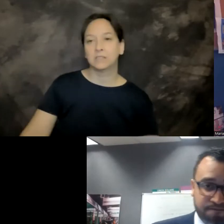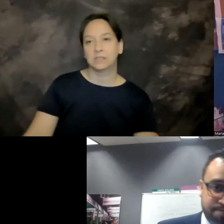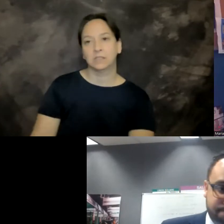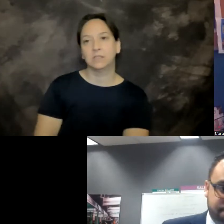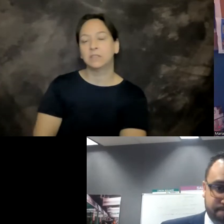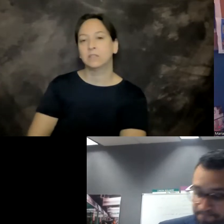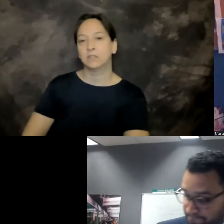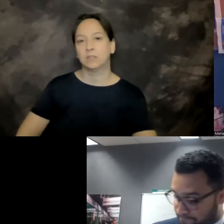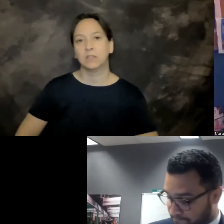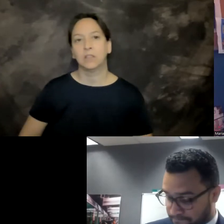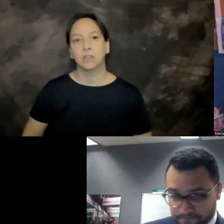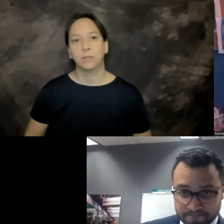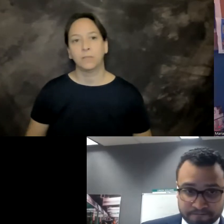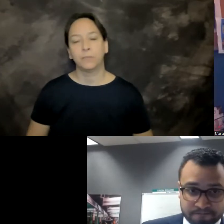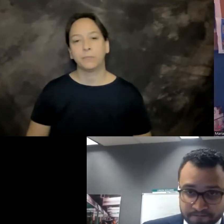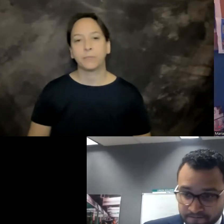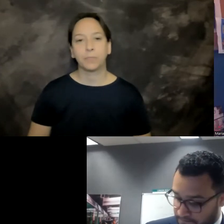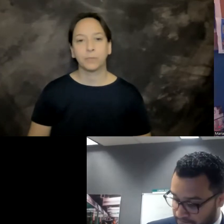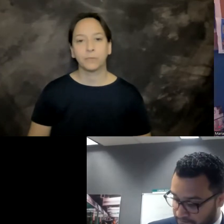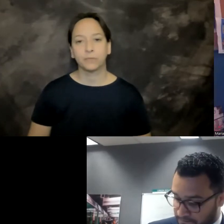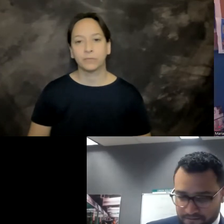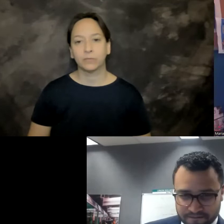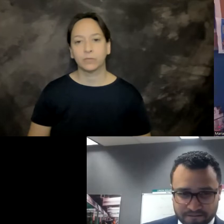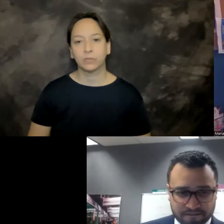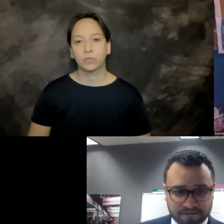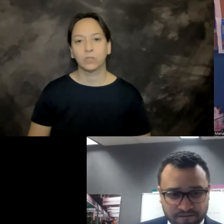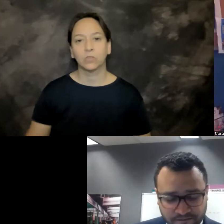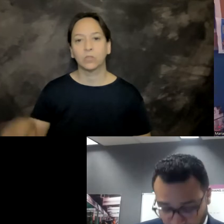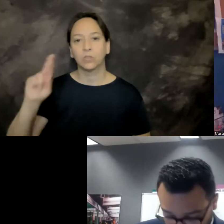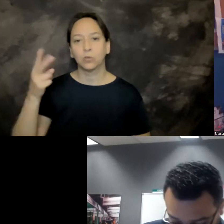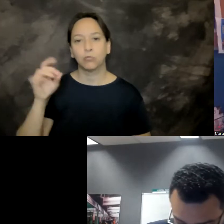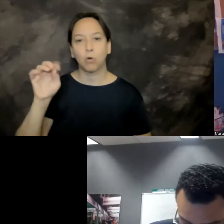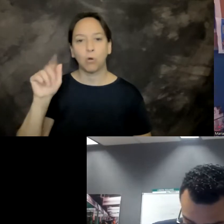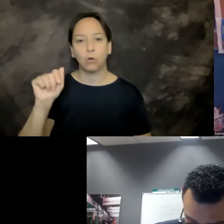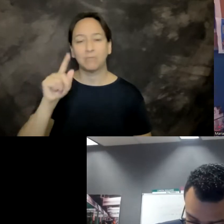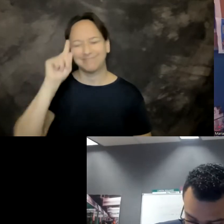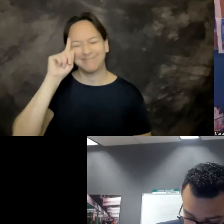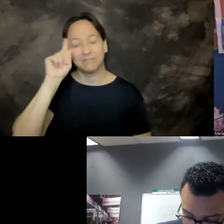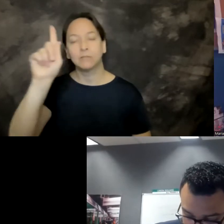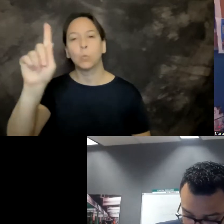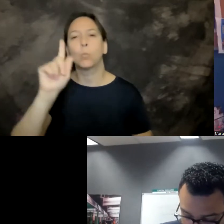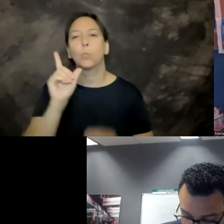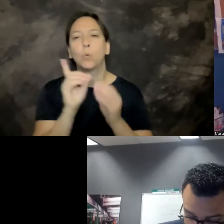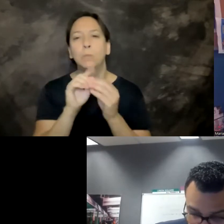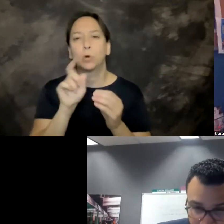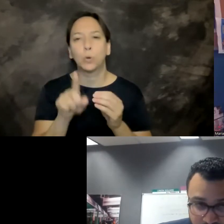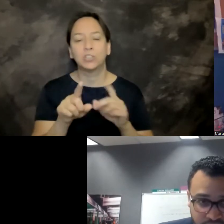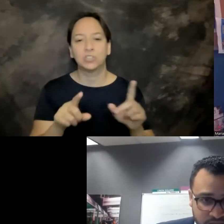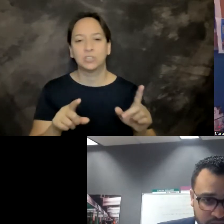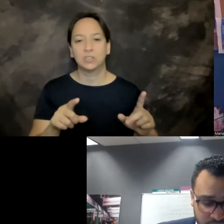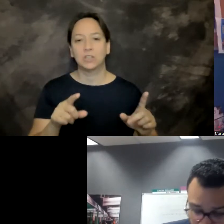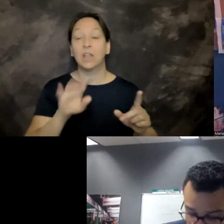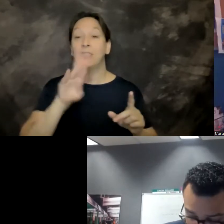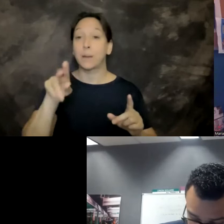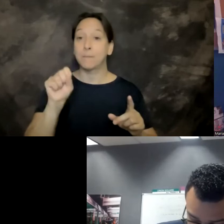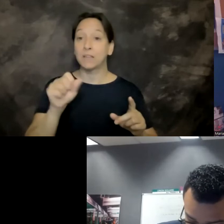perfect. I'm sorry, just one more question. Are the lifts, are the buses, the shuttle buses that you have now scheduled, are